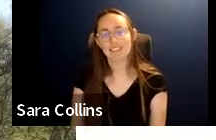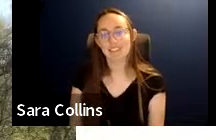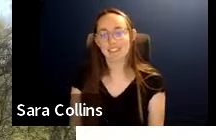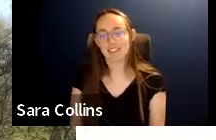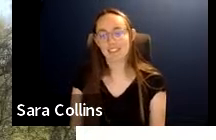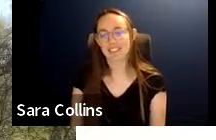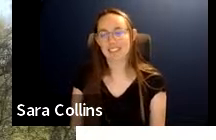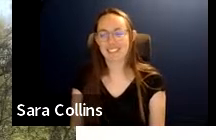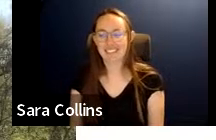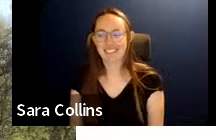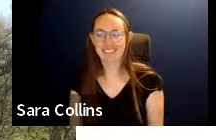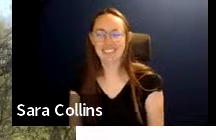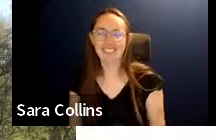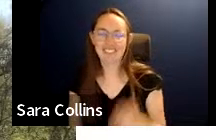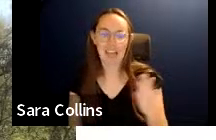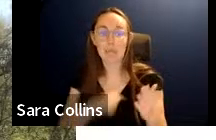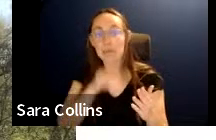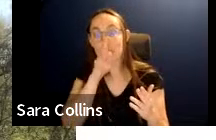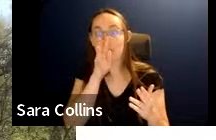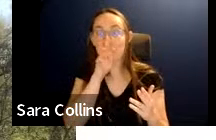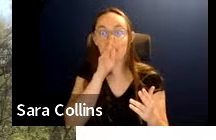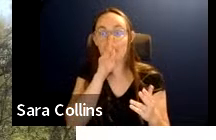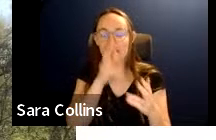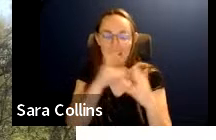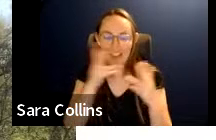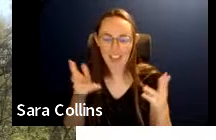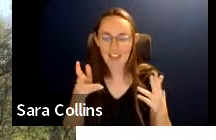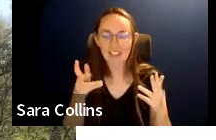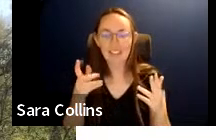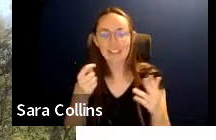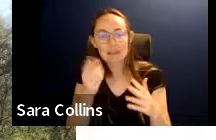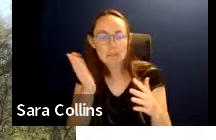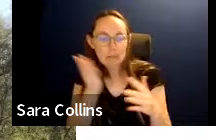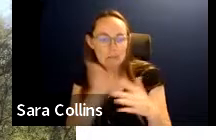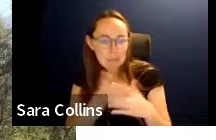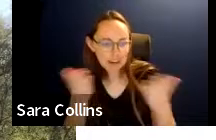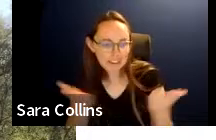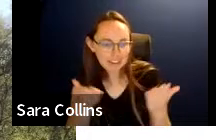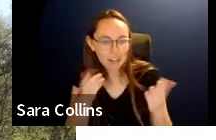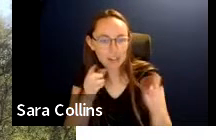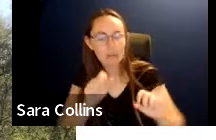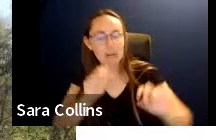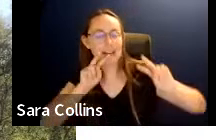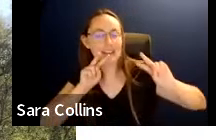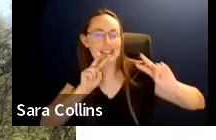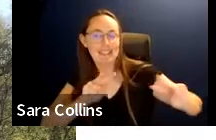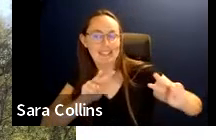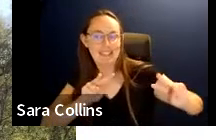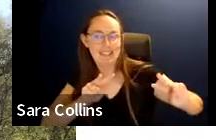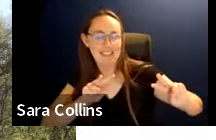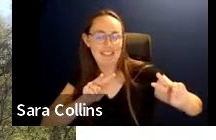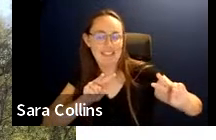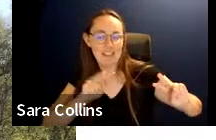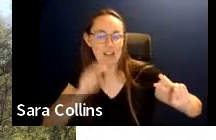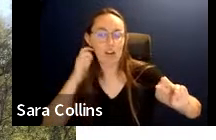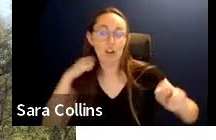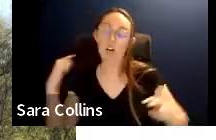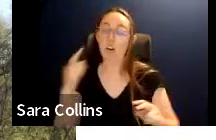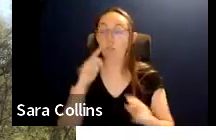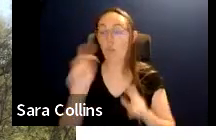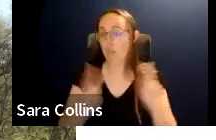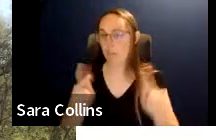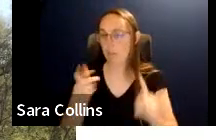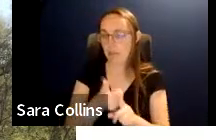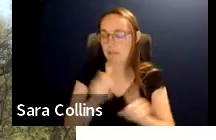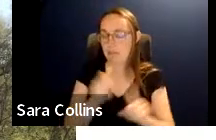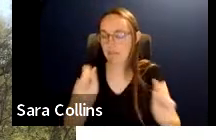A lot of my talking, so I'm going to take a little break here and just let you see, for those of you who are able